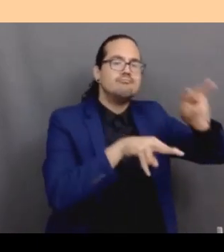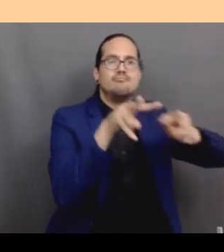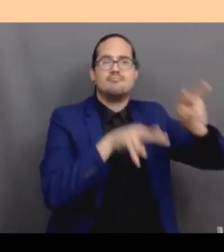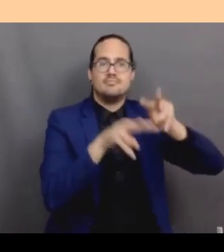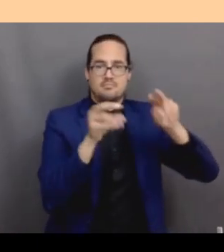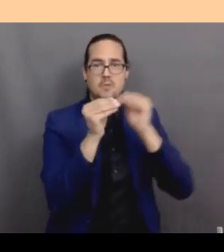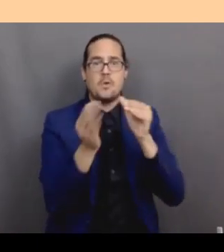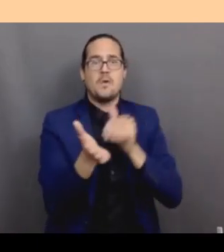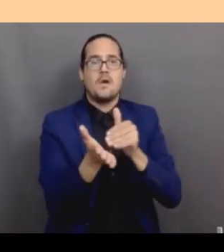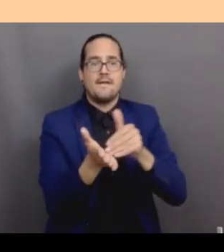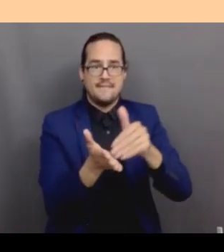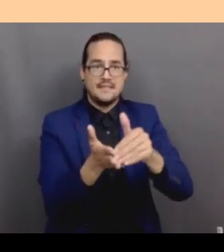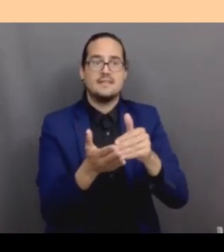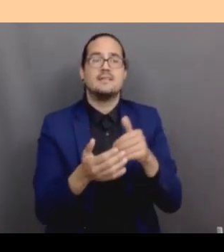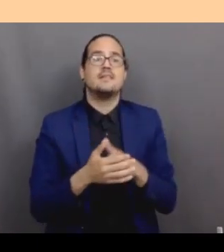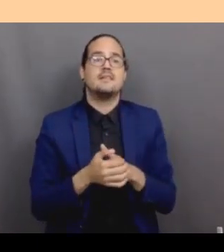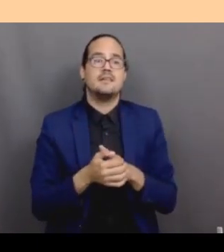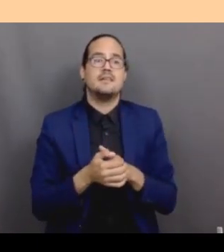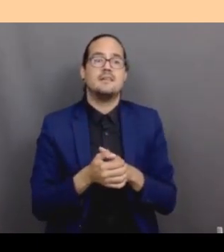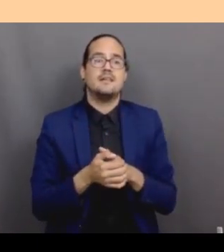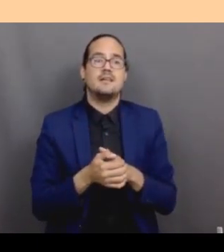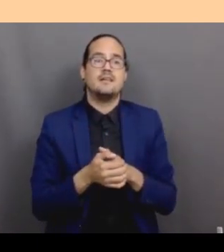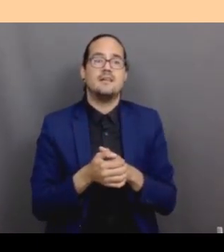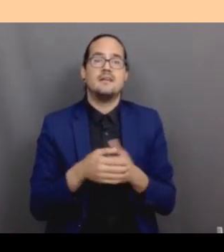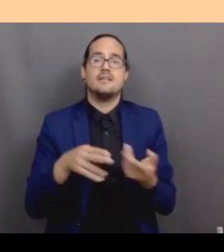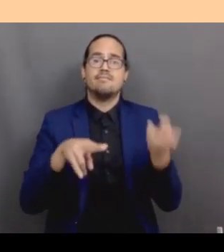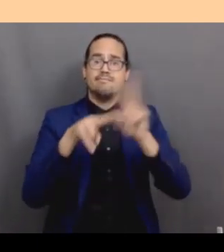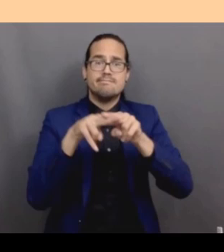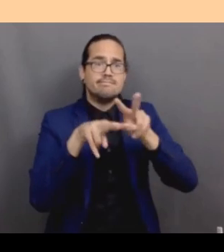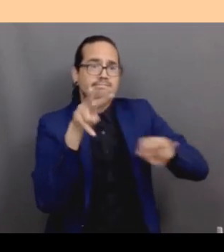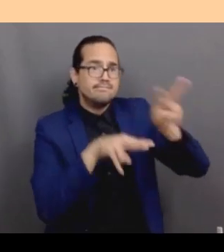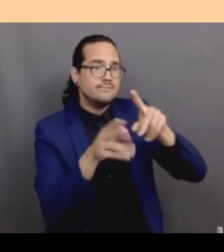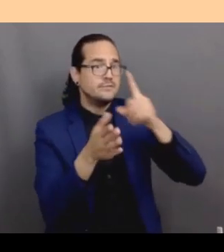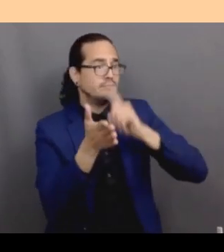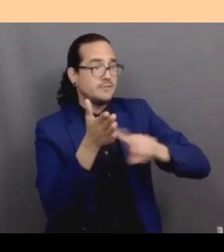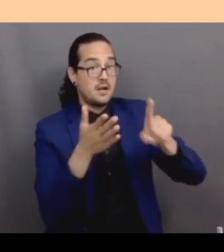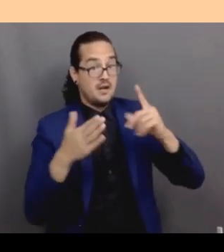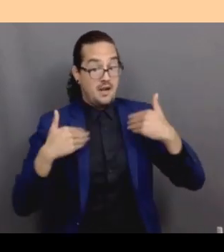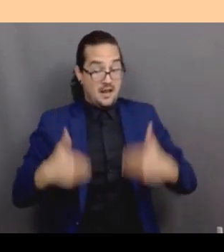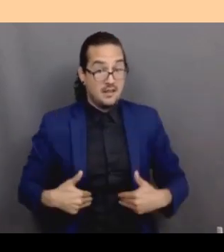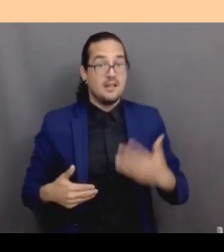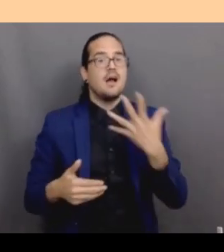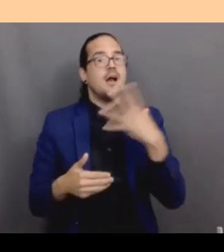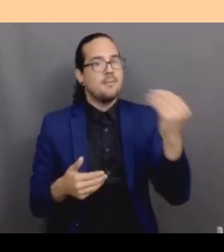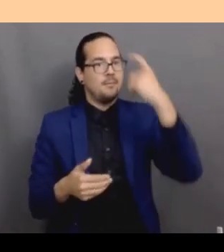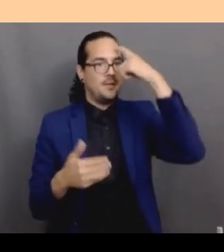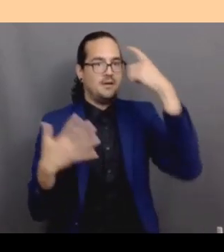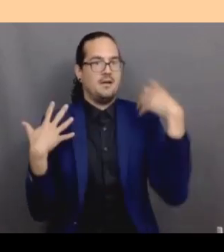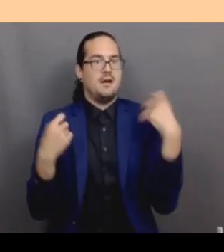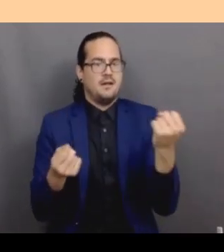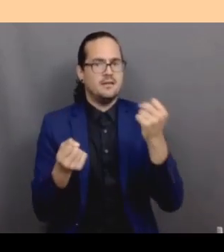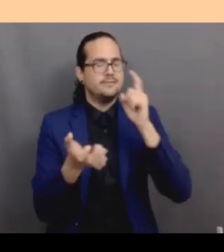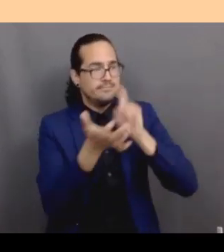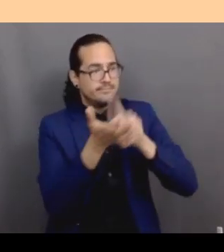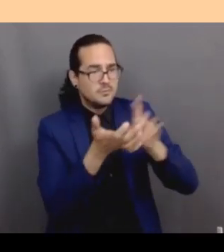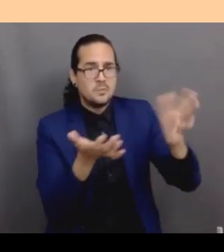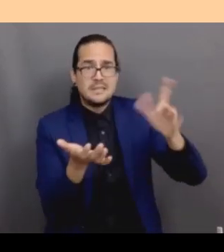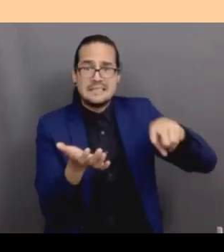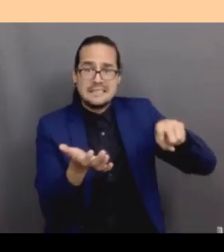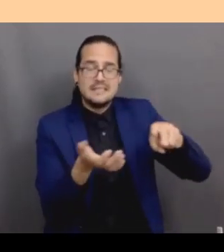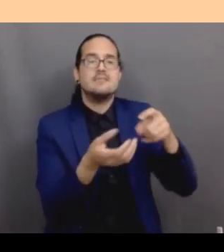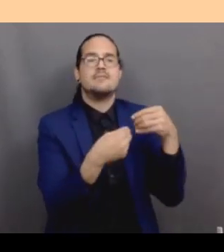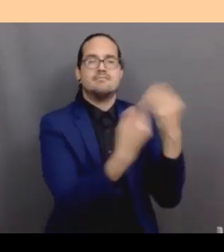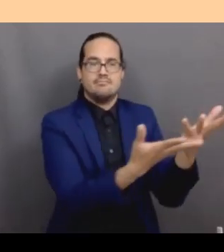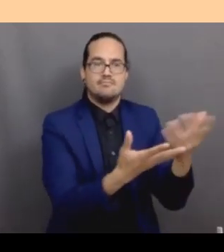the clients there have the services that they need. That's great to hear. So you mentioned some